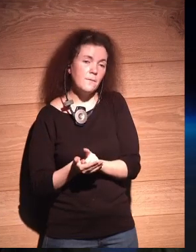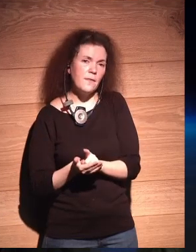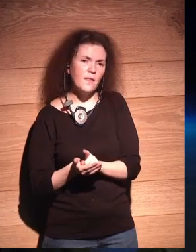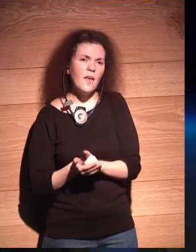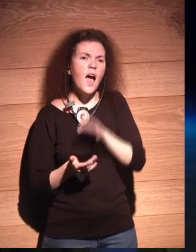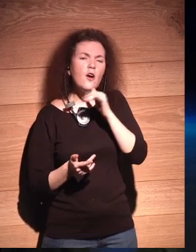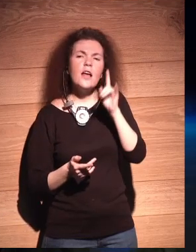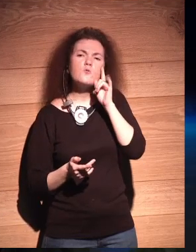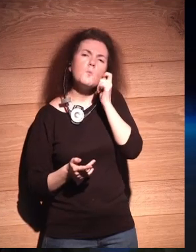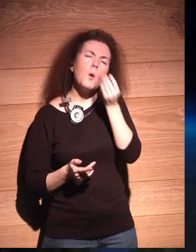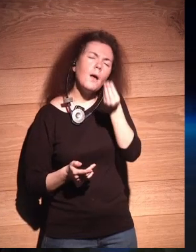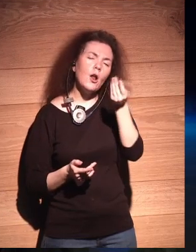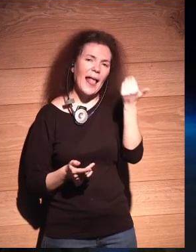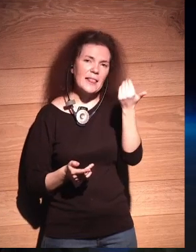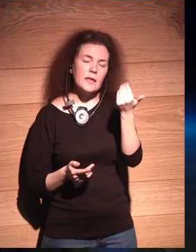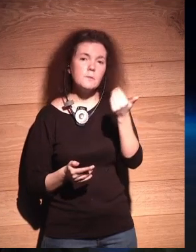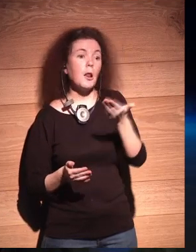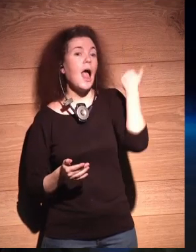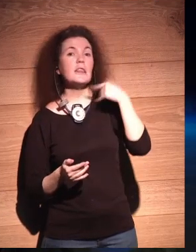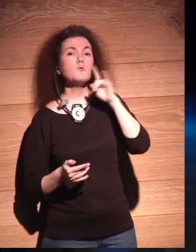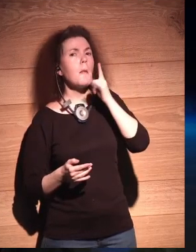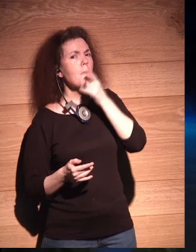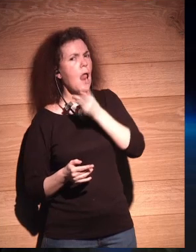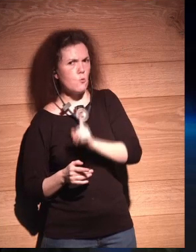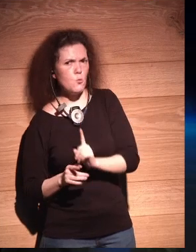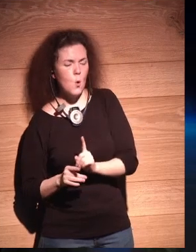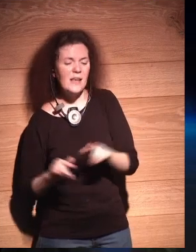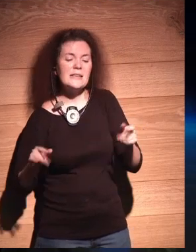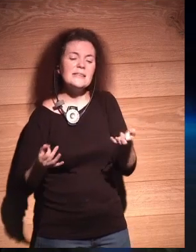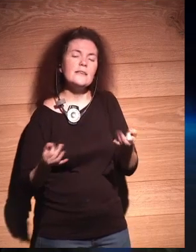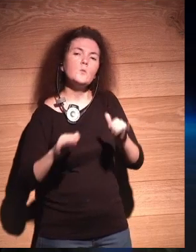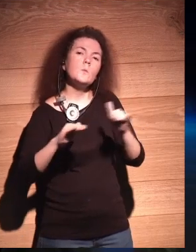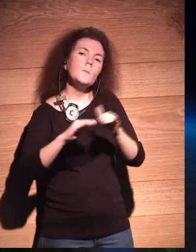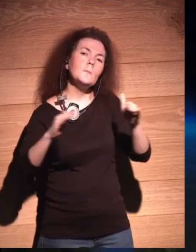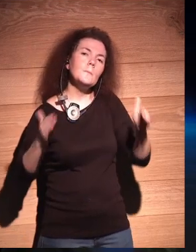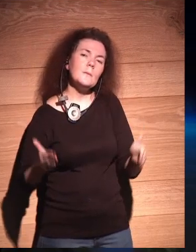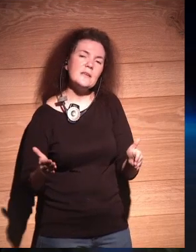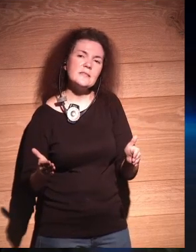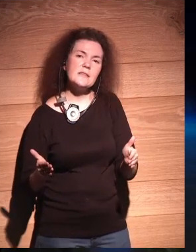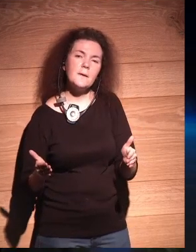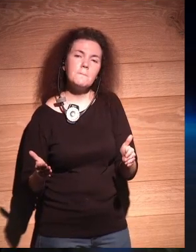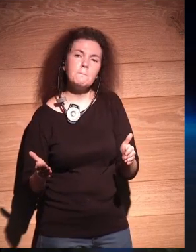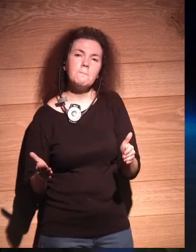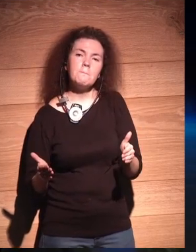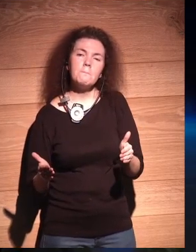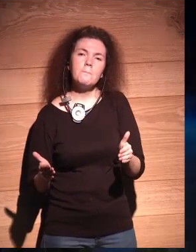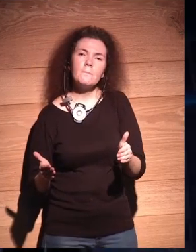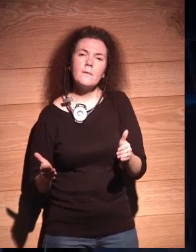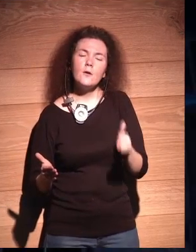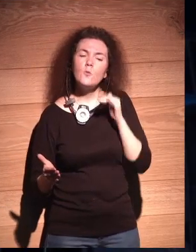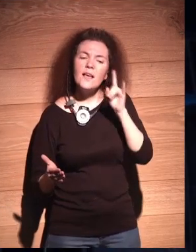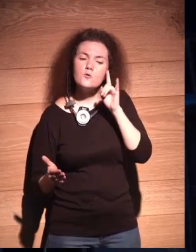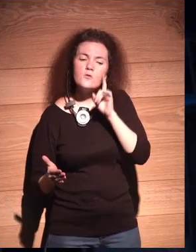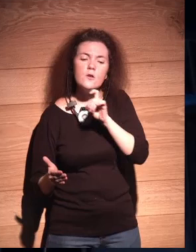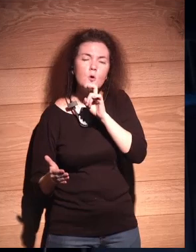still sounded good then. What this is a table that you hear sound through bone conduction, and this